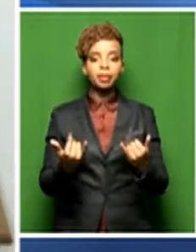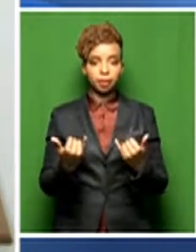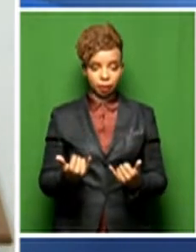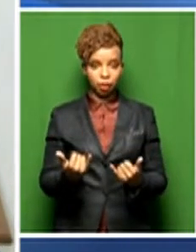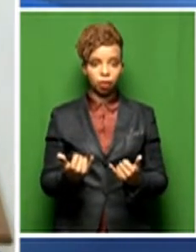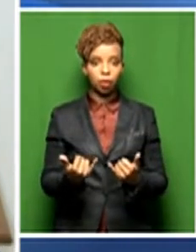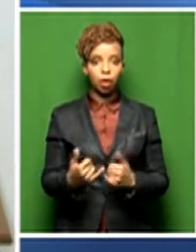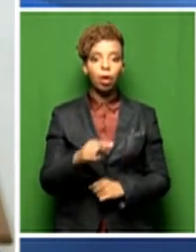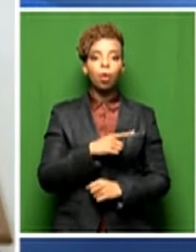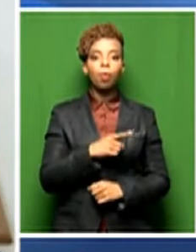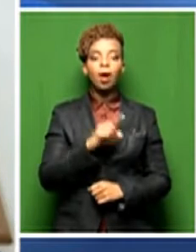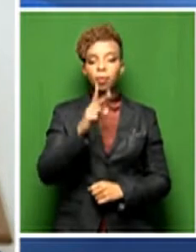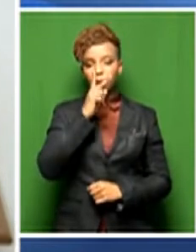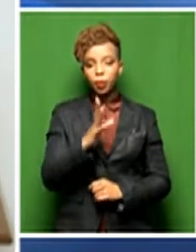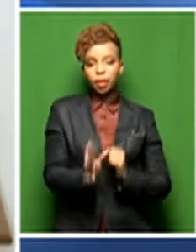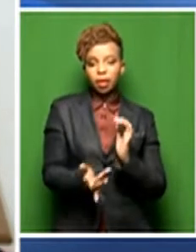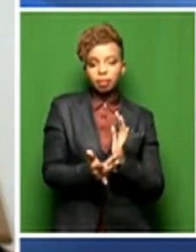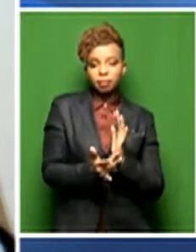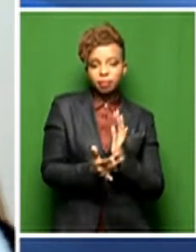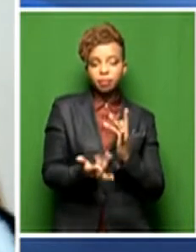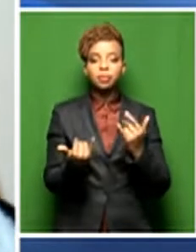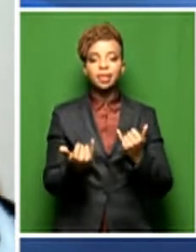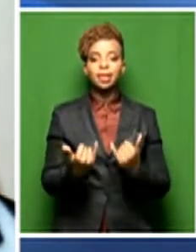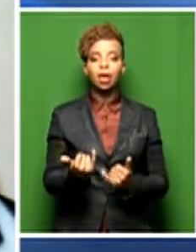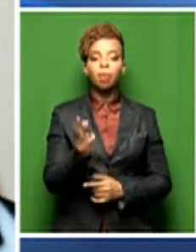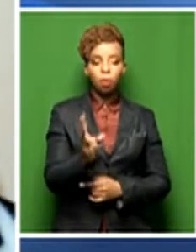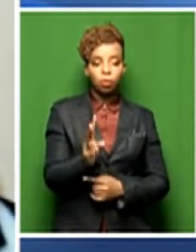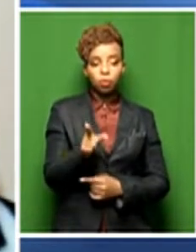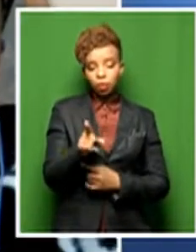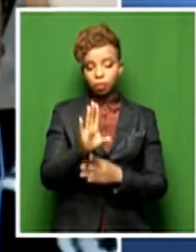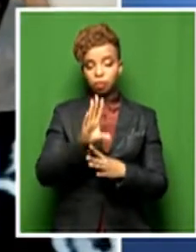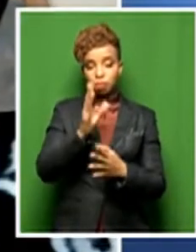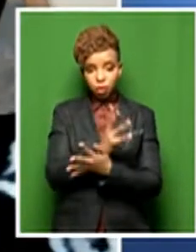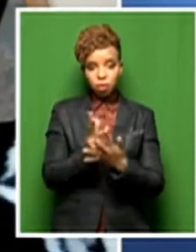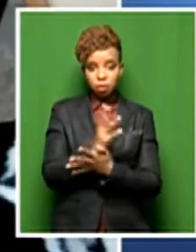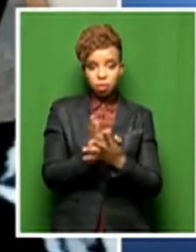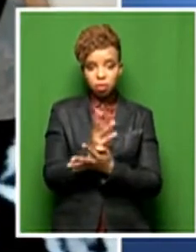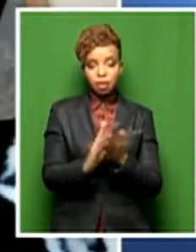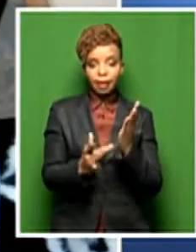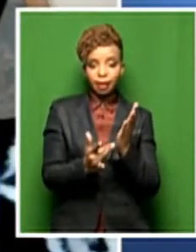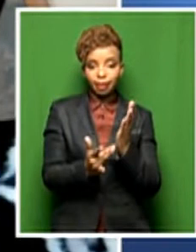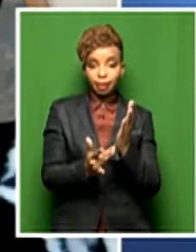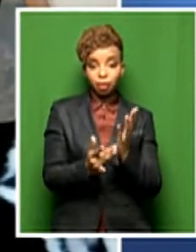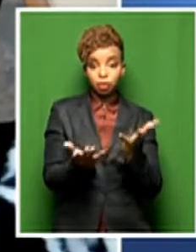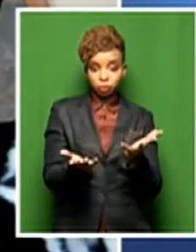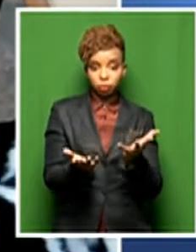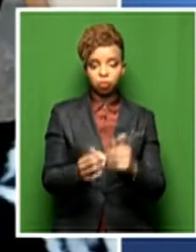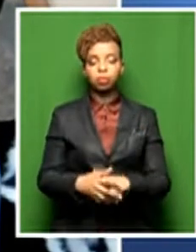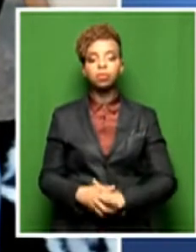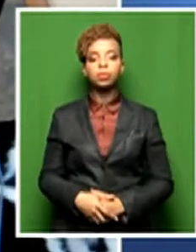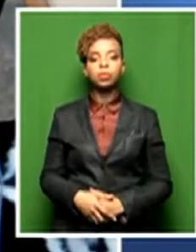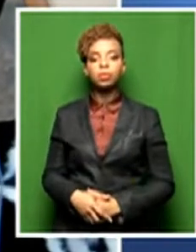well that we're talking about at the moment. Okay, can people alert response on behalf of someone